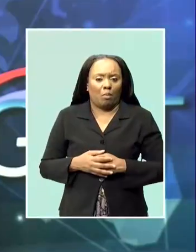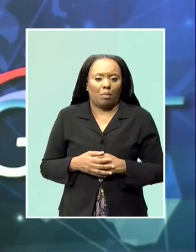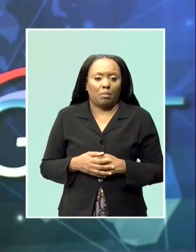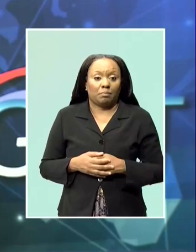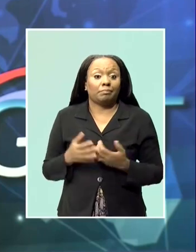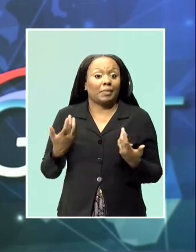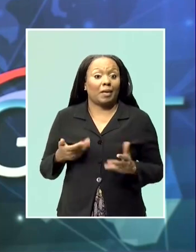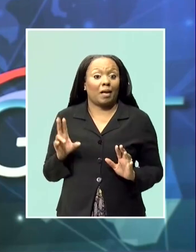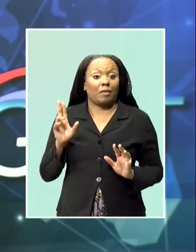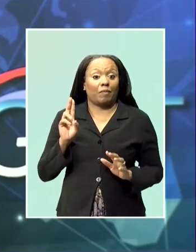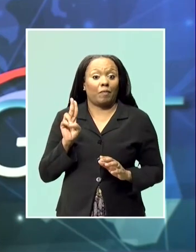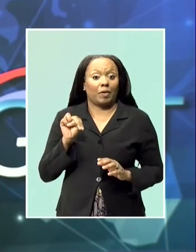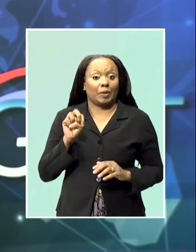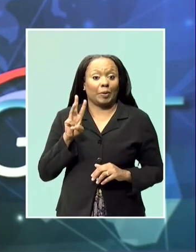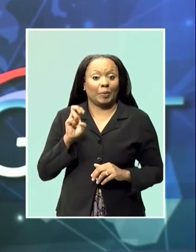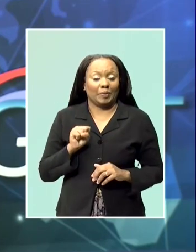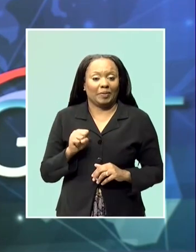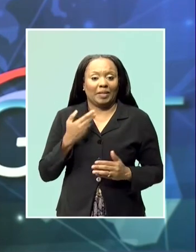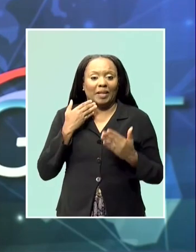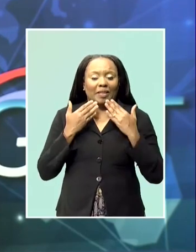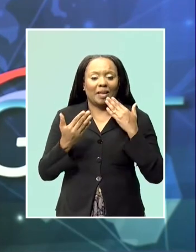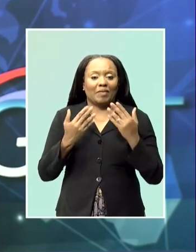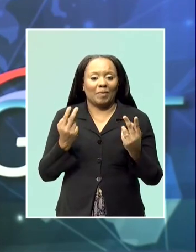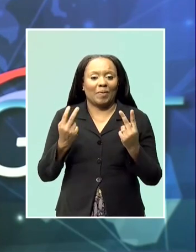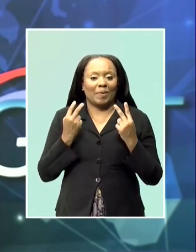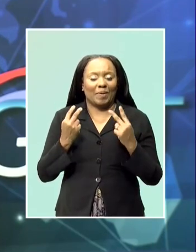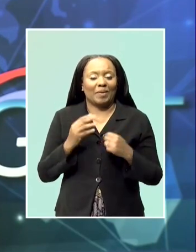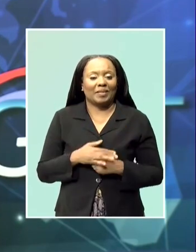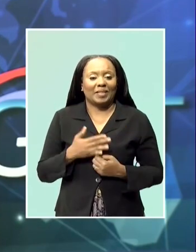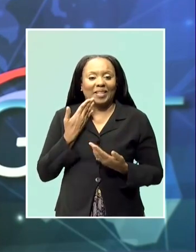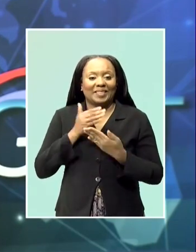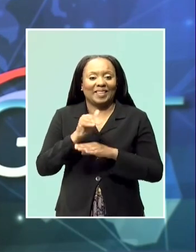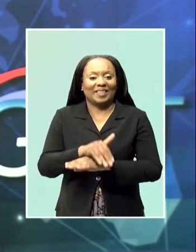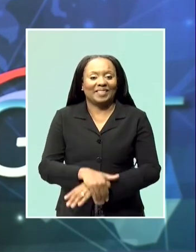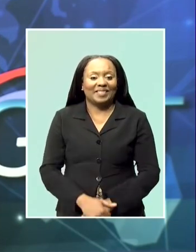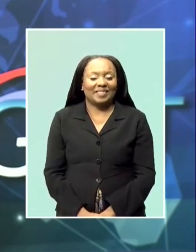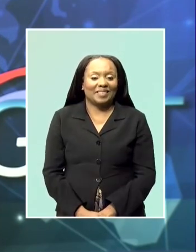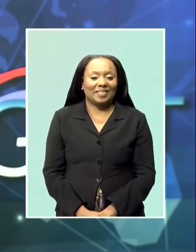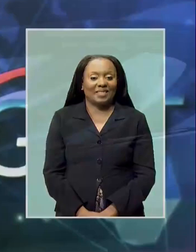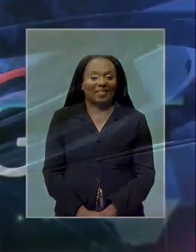Well that's our news for tonight. Thank you so much for tuning in. Good night.